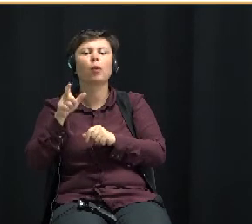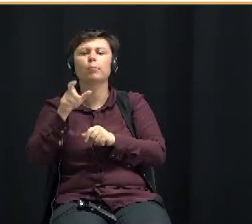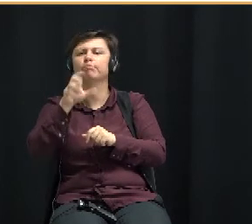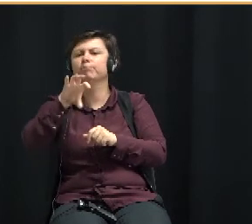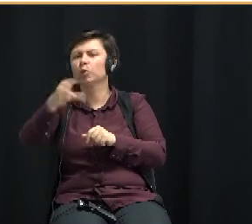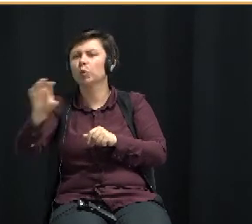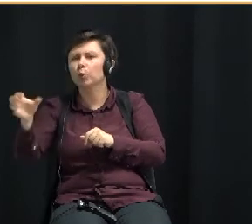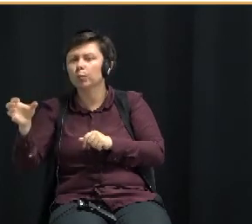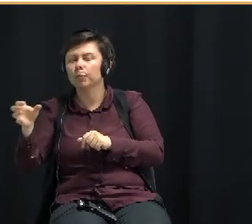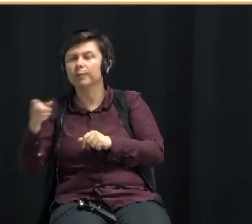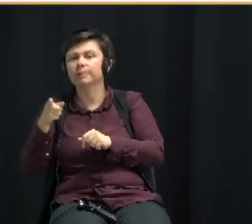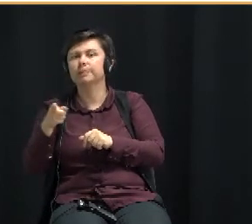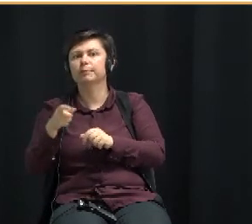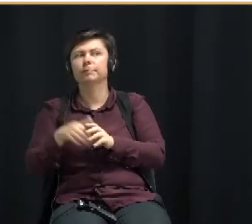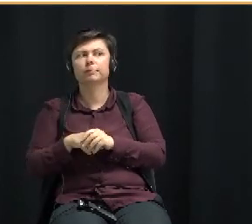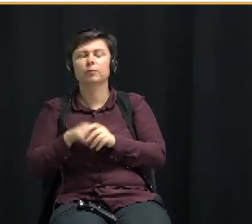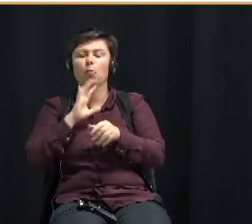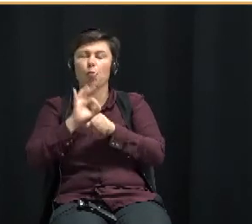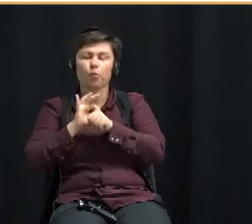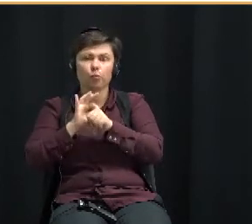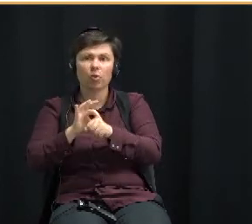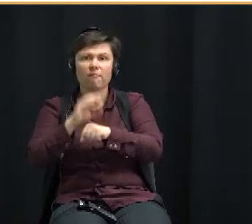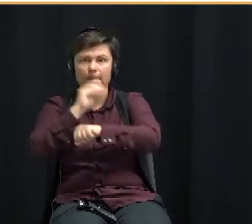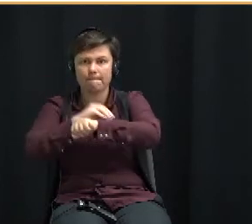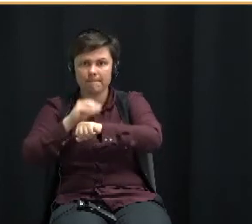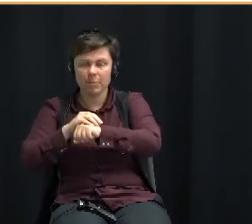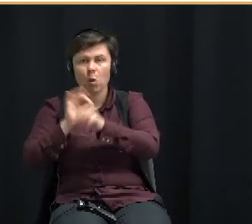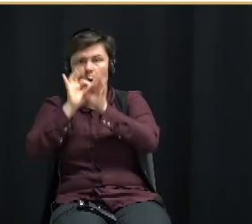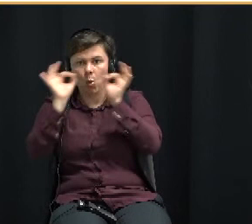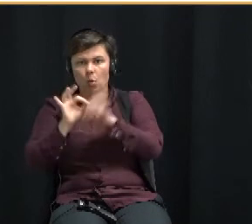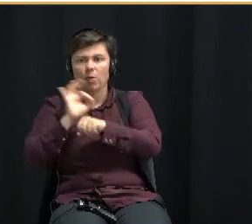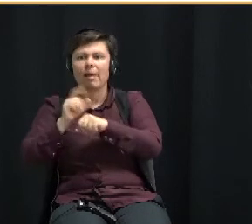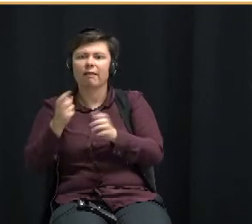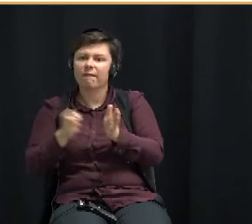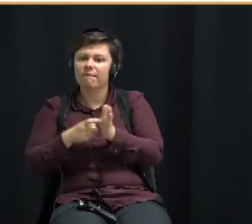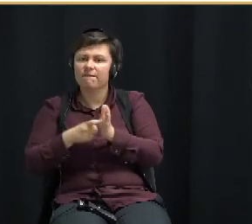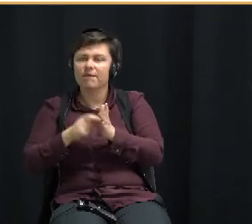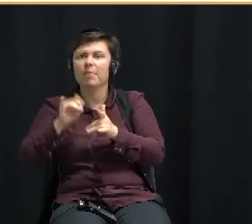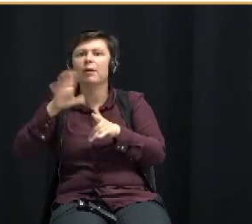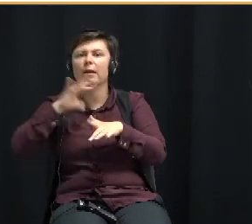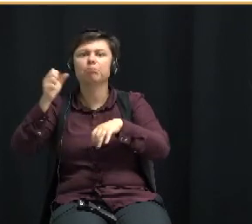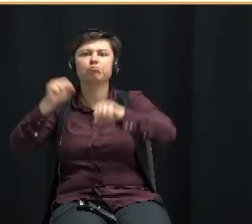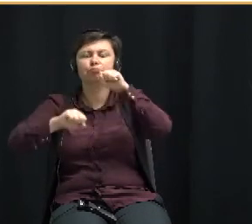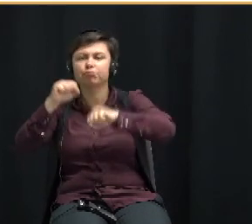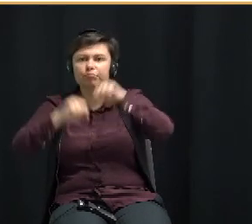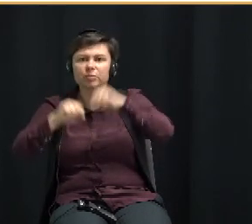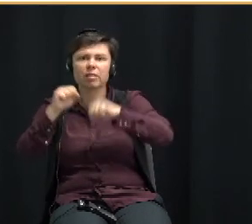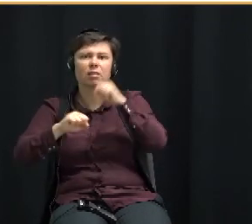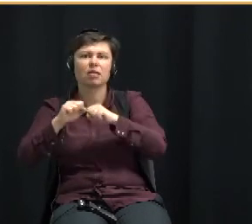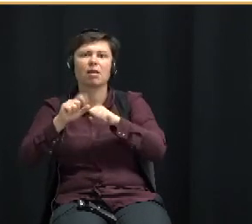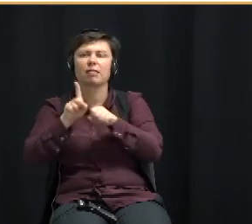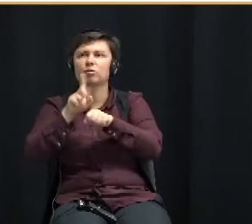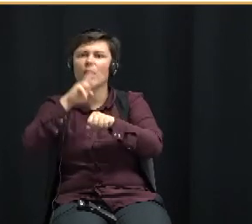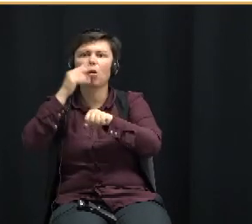easier to obtain your goals, because it's already in the contract from the early beginning. So that's a